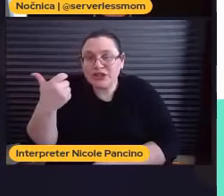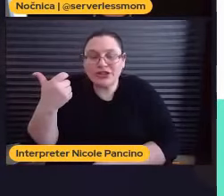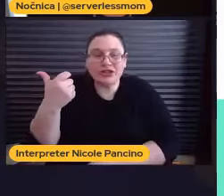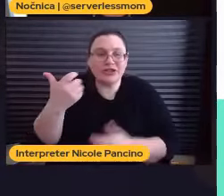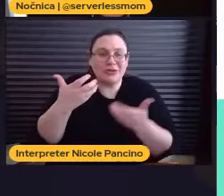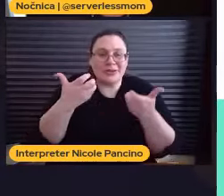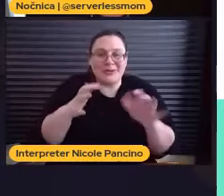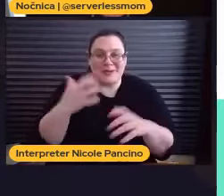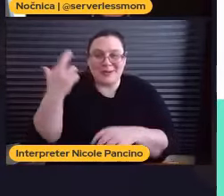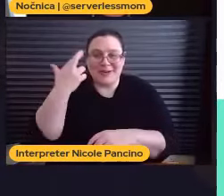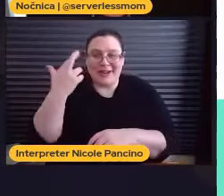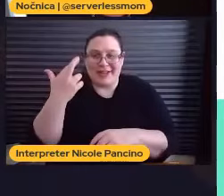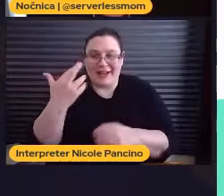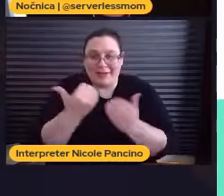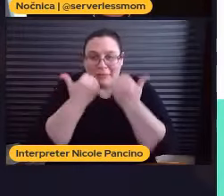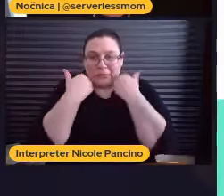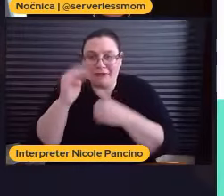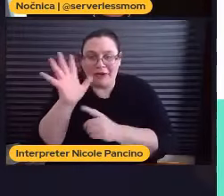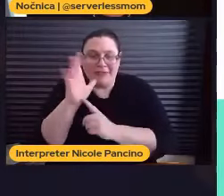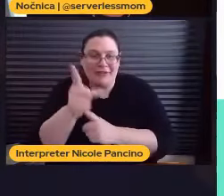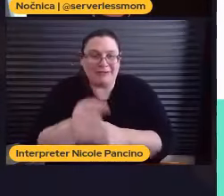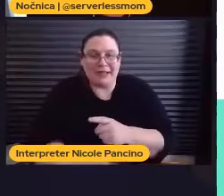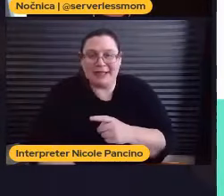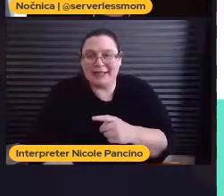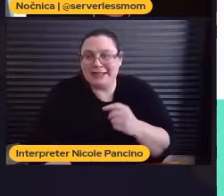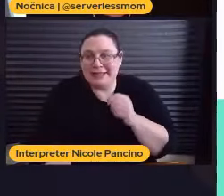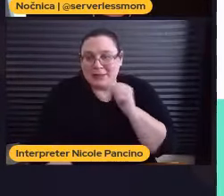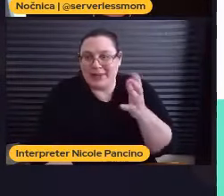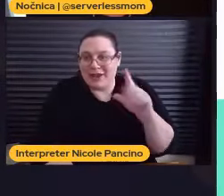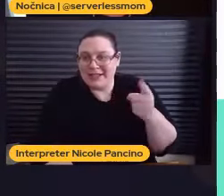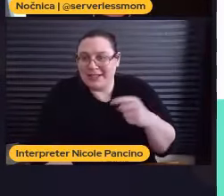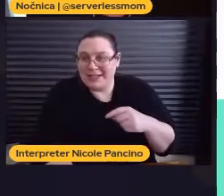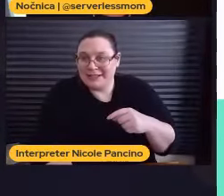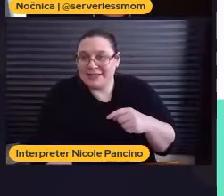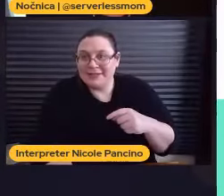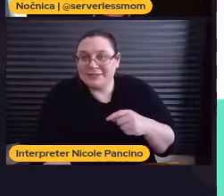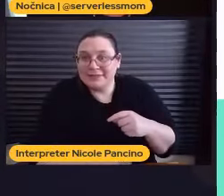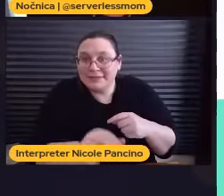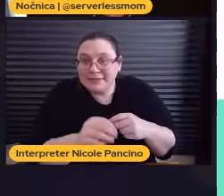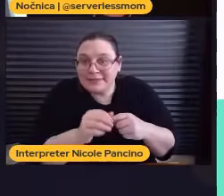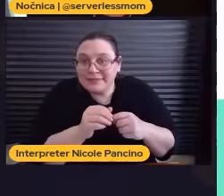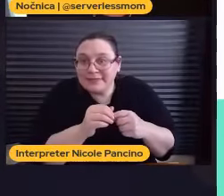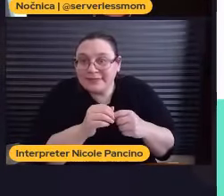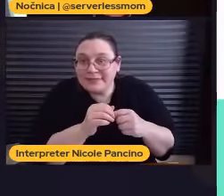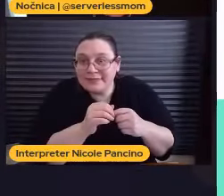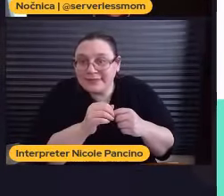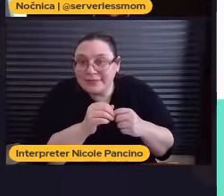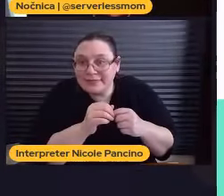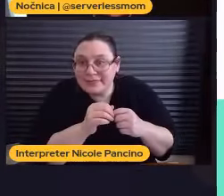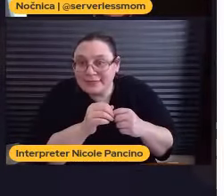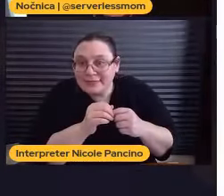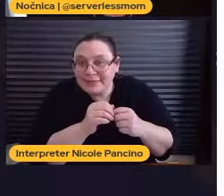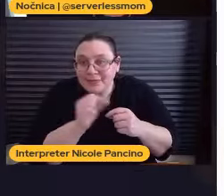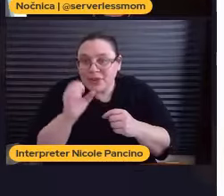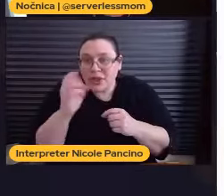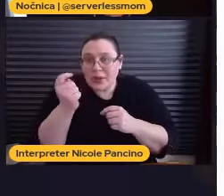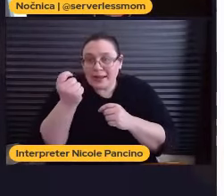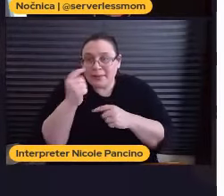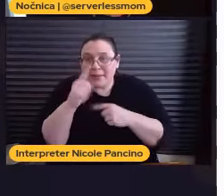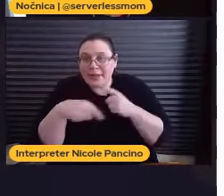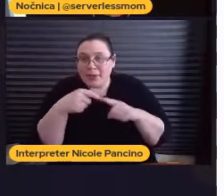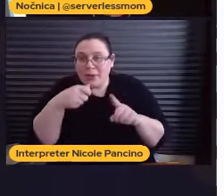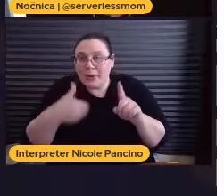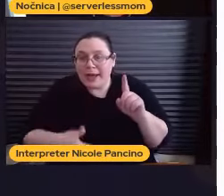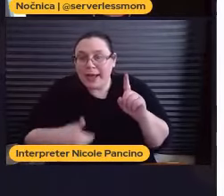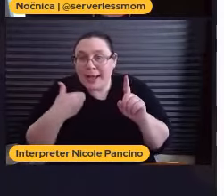realize that we've taken 45 minutes when we did not mean to. Okay, so a little bit about myself.